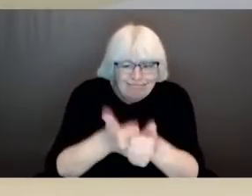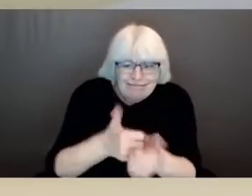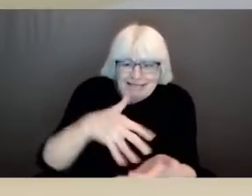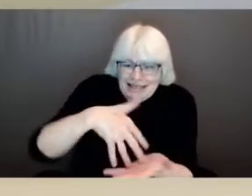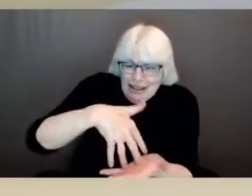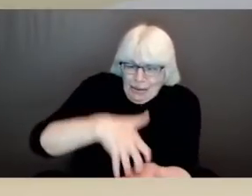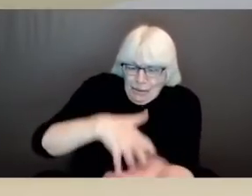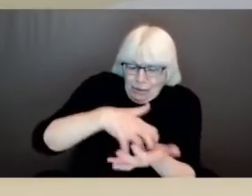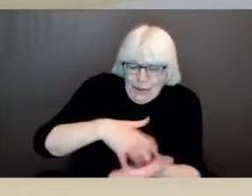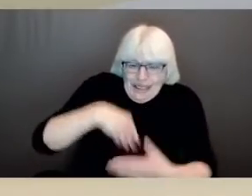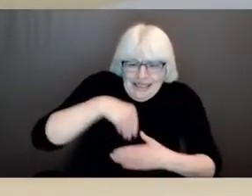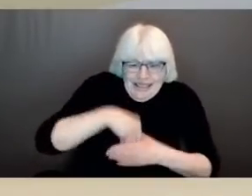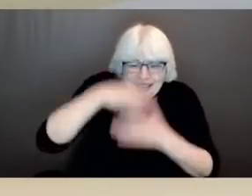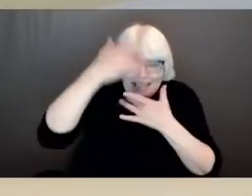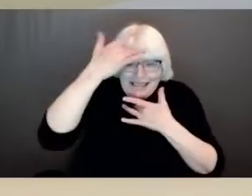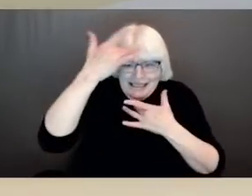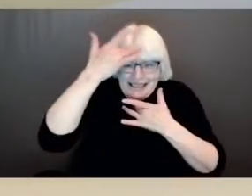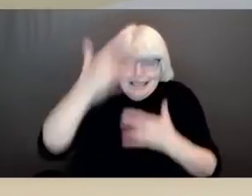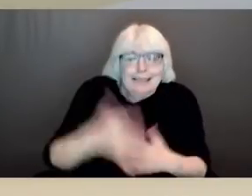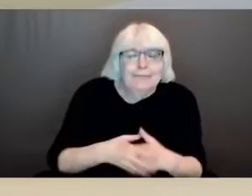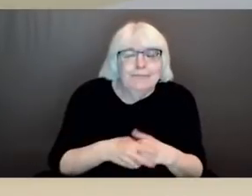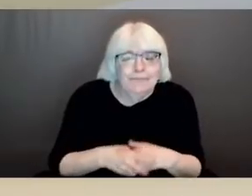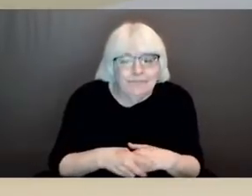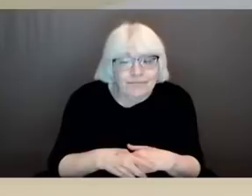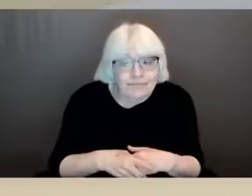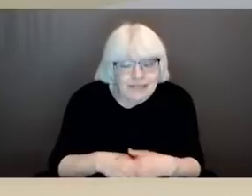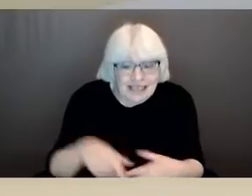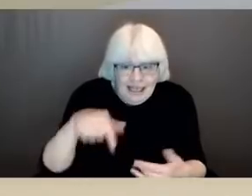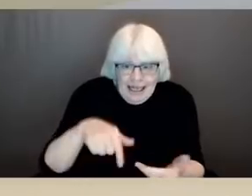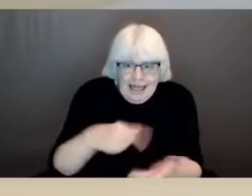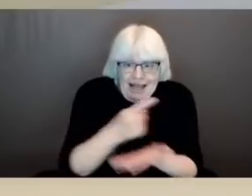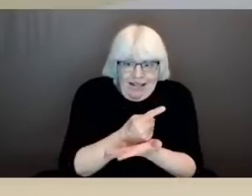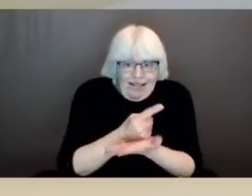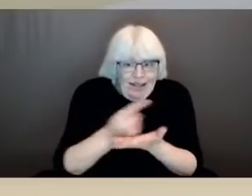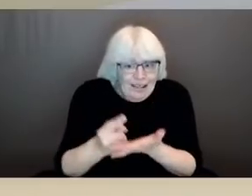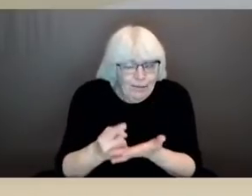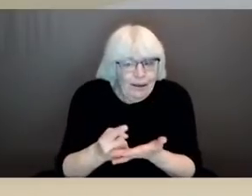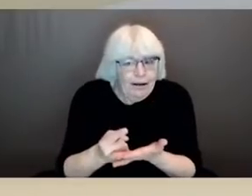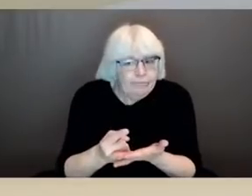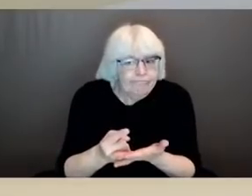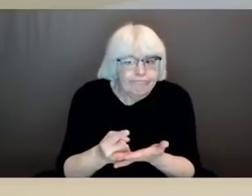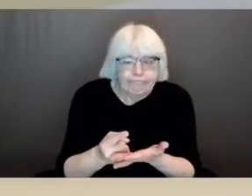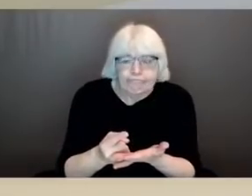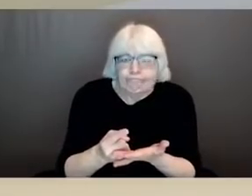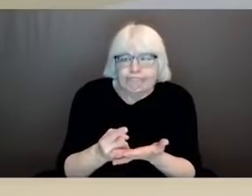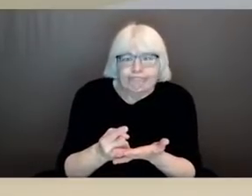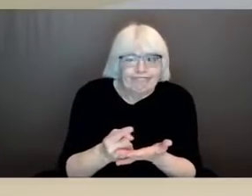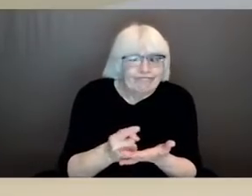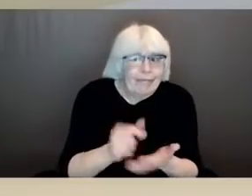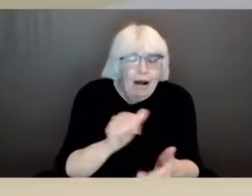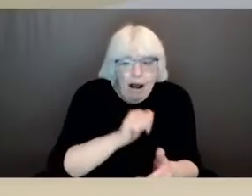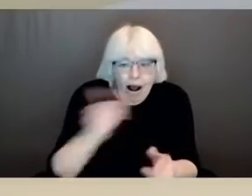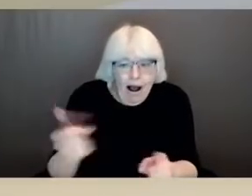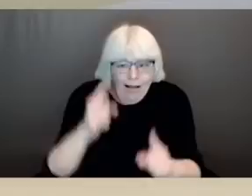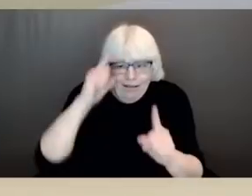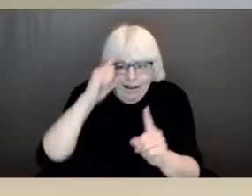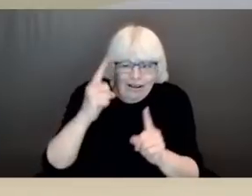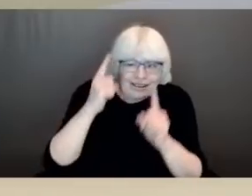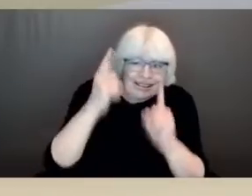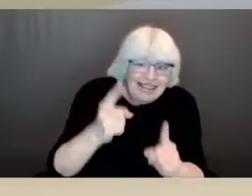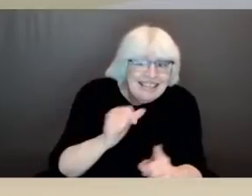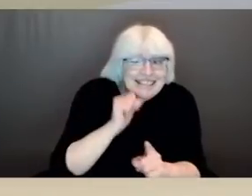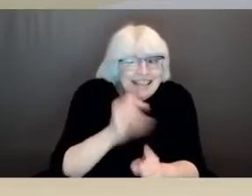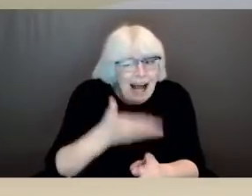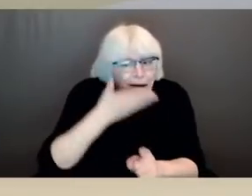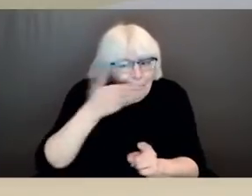This week, we mark another milestone, and I'm not sure milestone is the best word in our COVID journey as we enter the